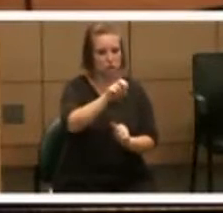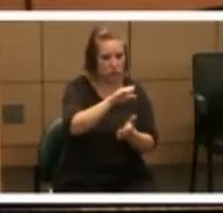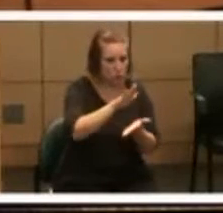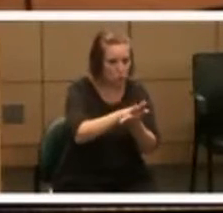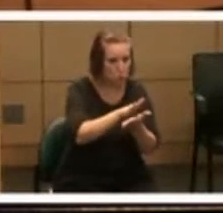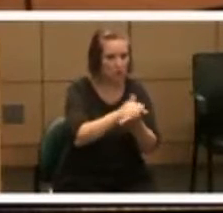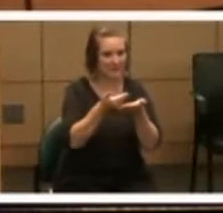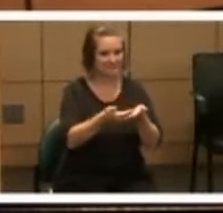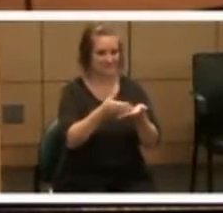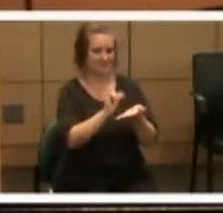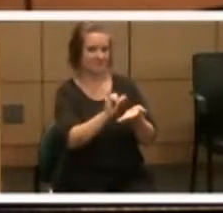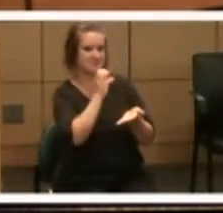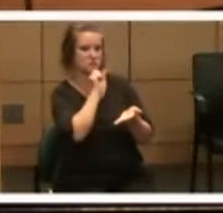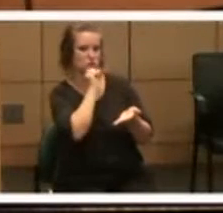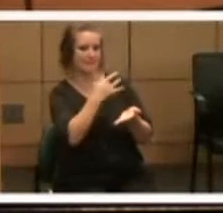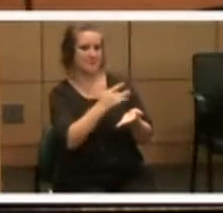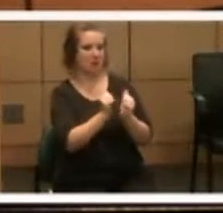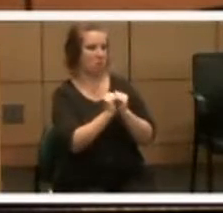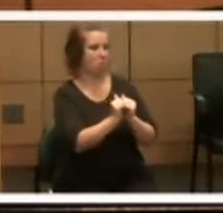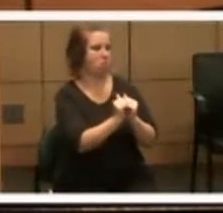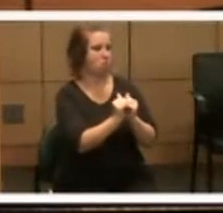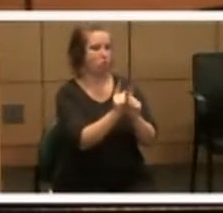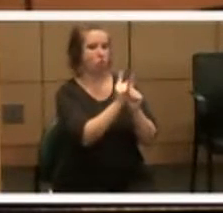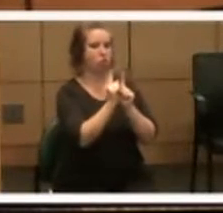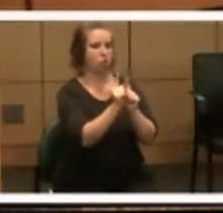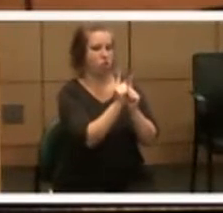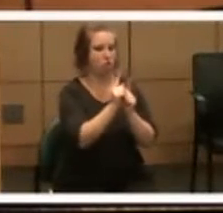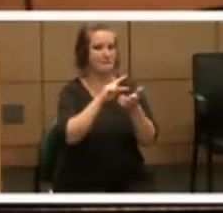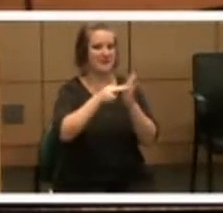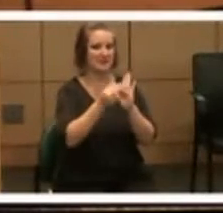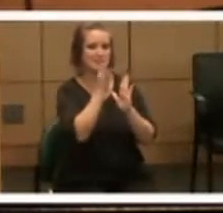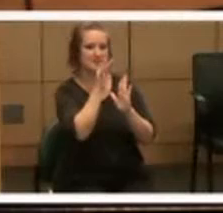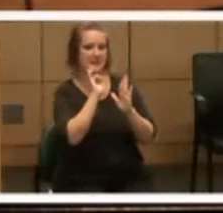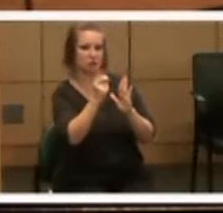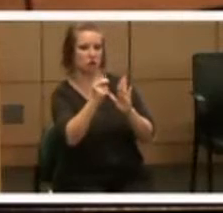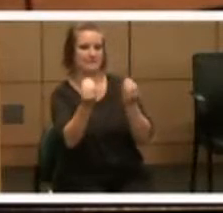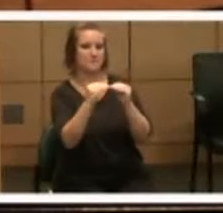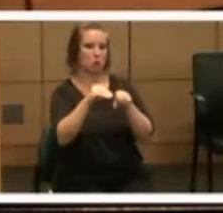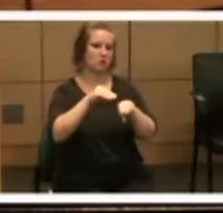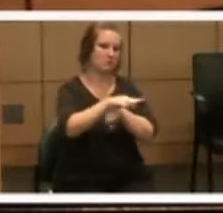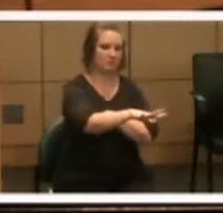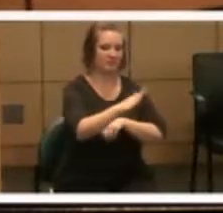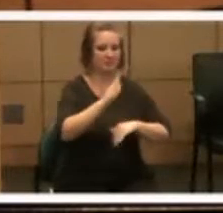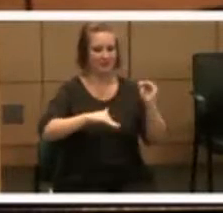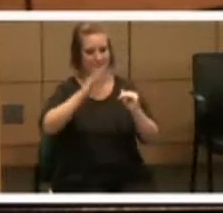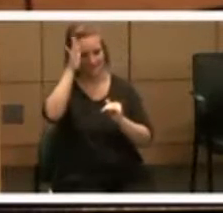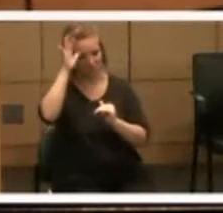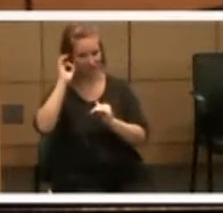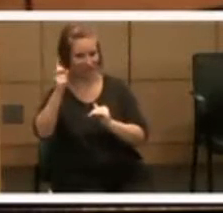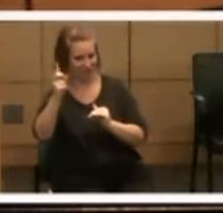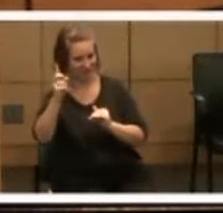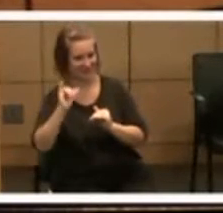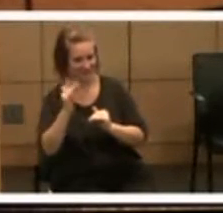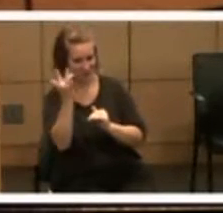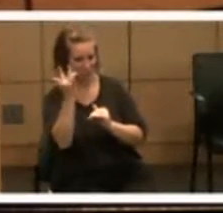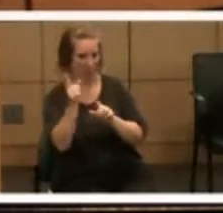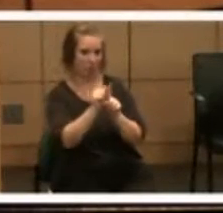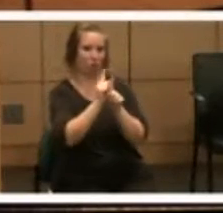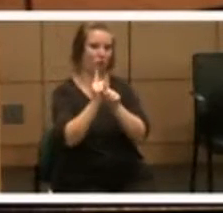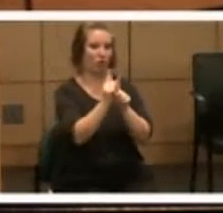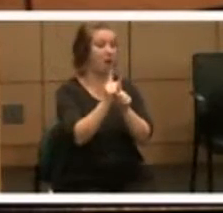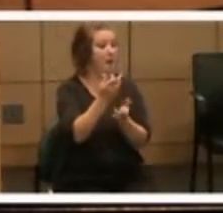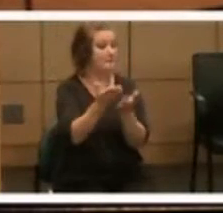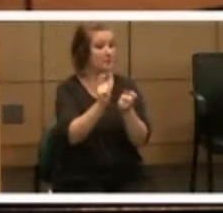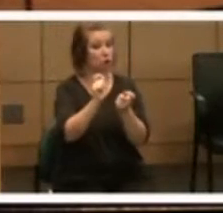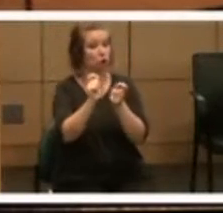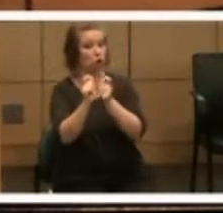infant ages, it's thought that maternal education has a stronger impact than paternal education. That might be